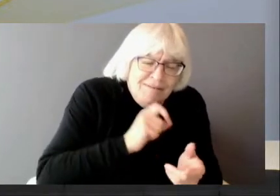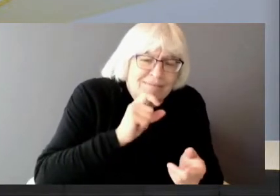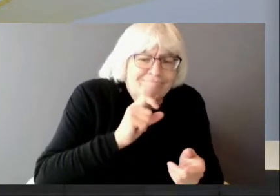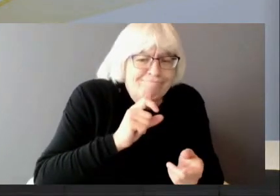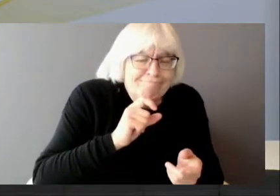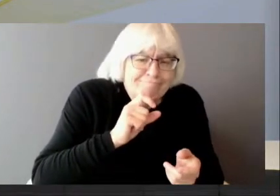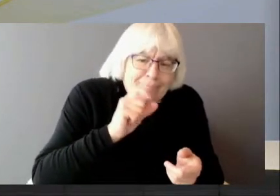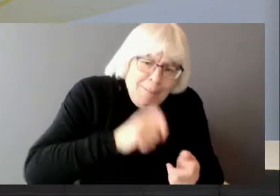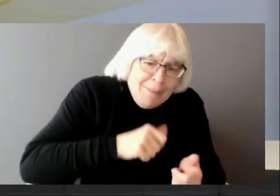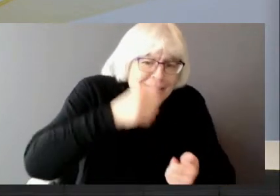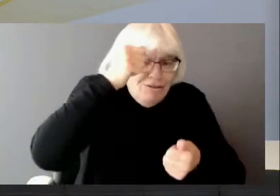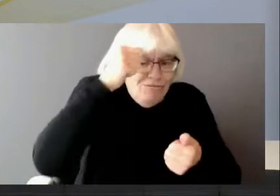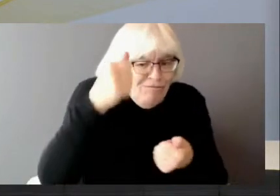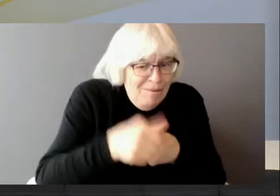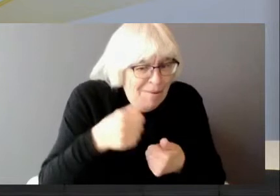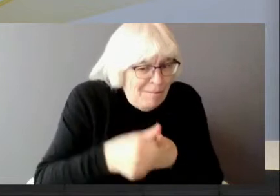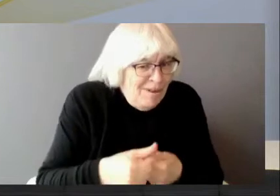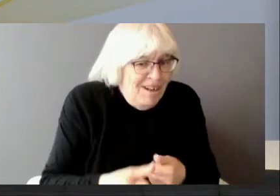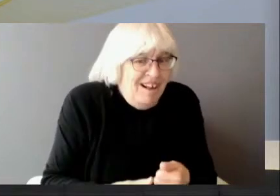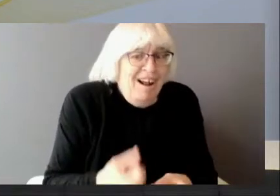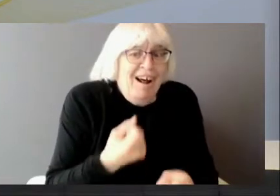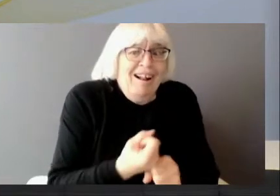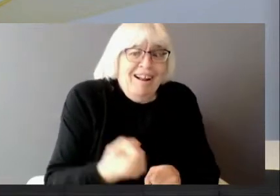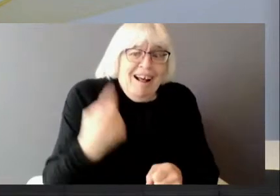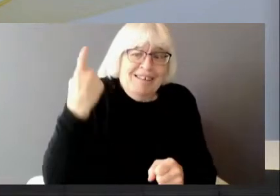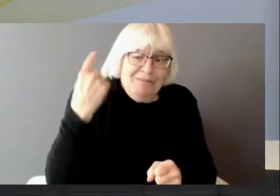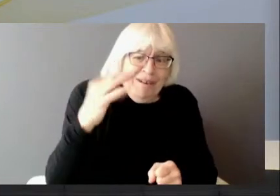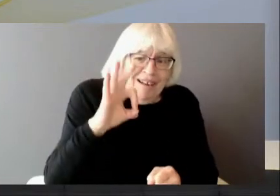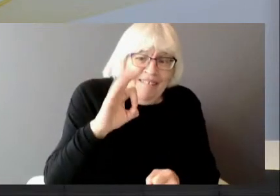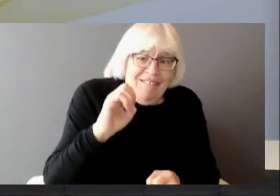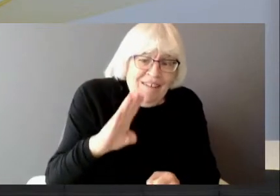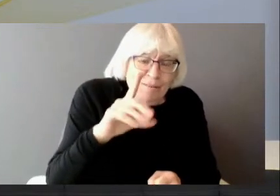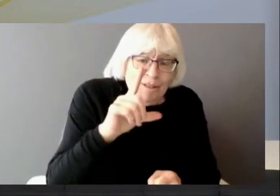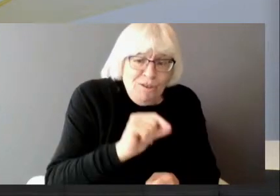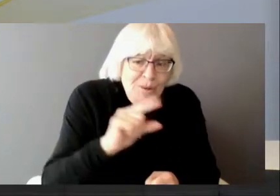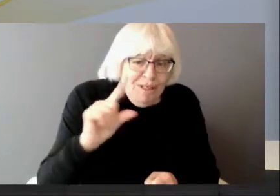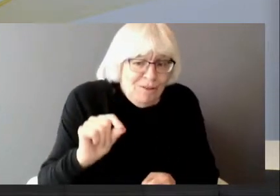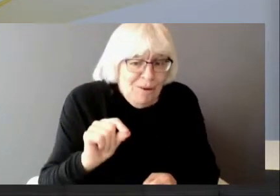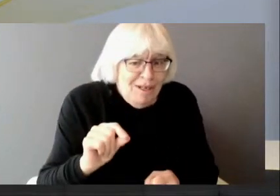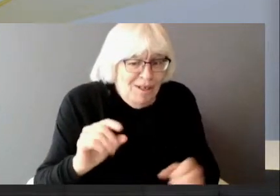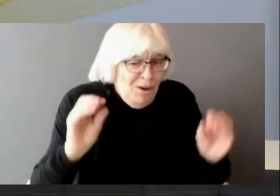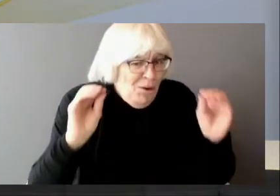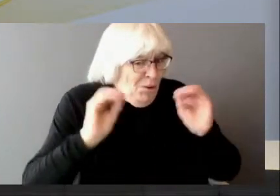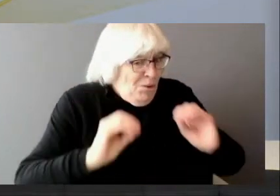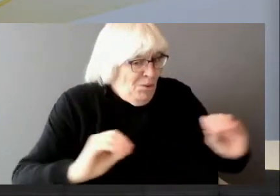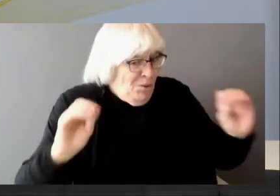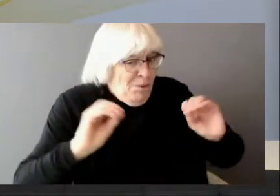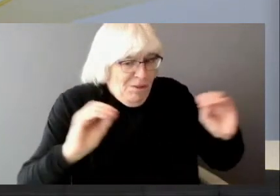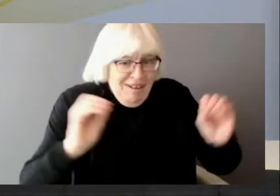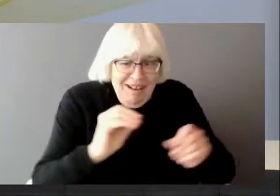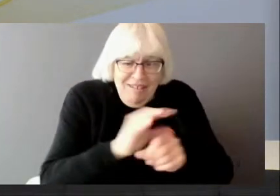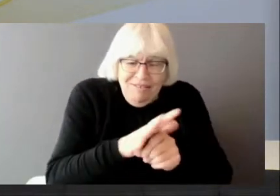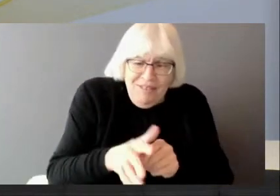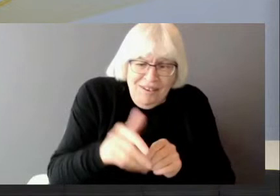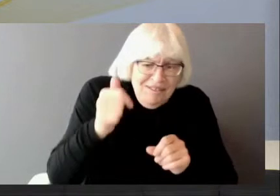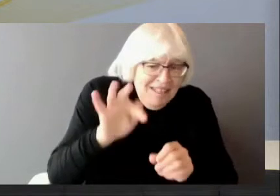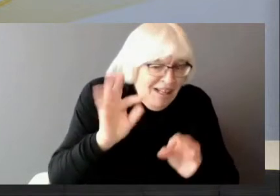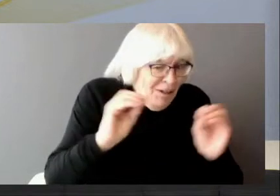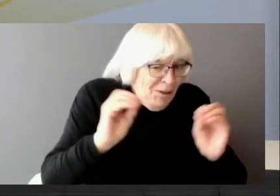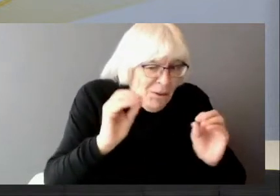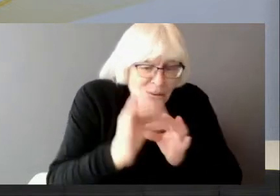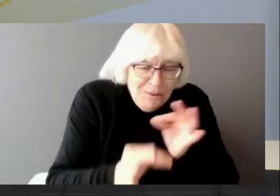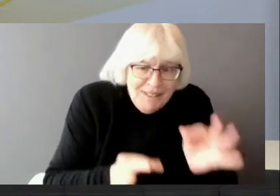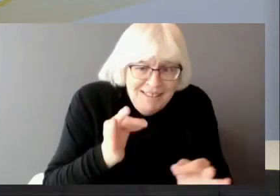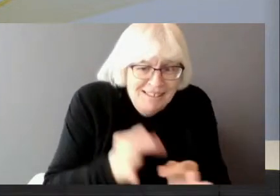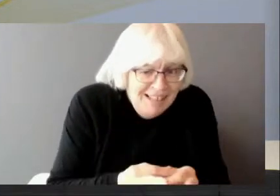this time last year, we didn't even have a COVID test that we were able to, test for